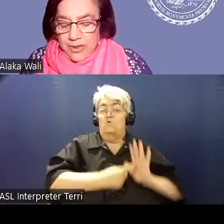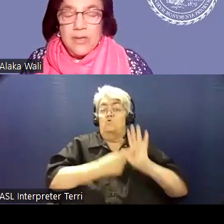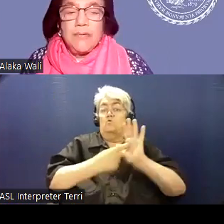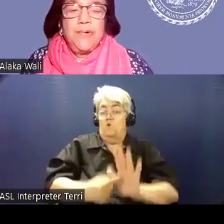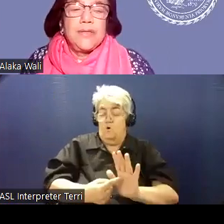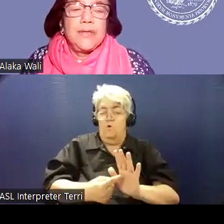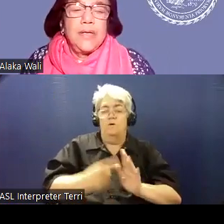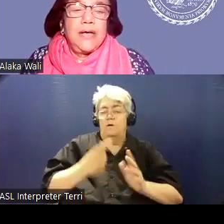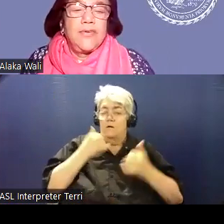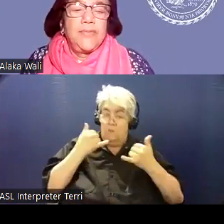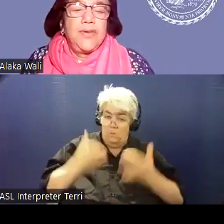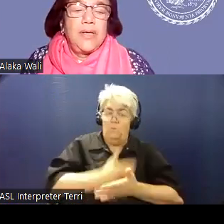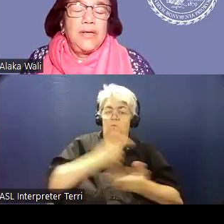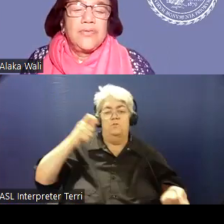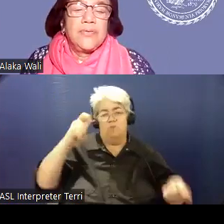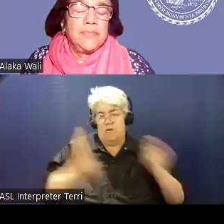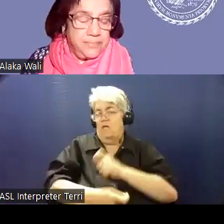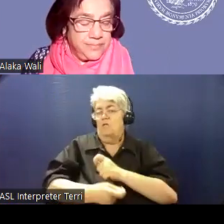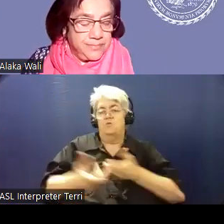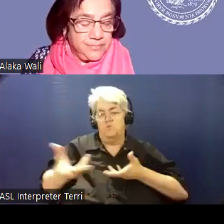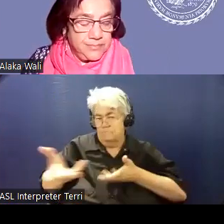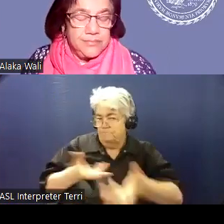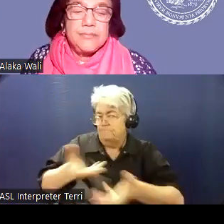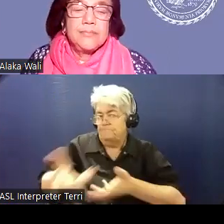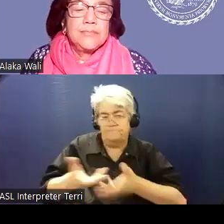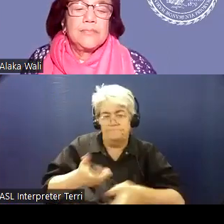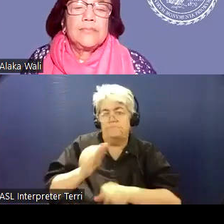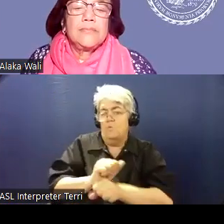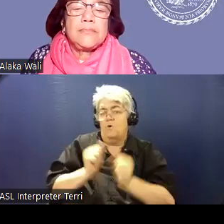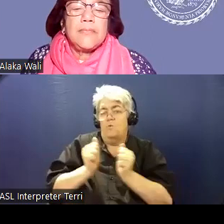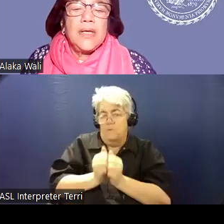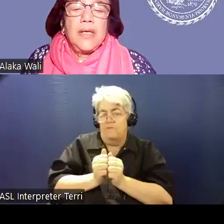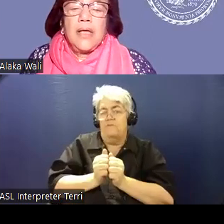and work with Native communities.